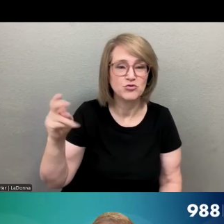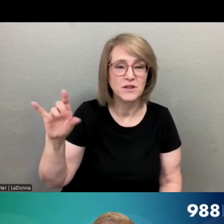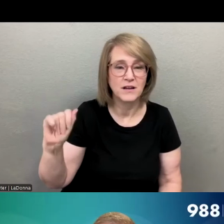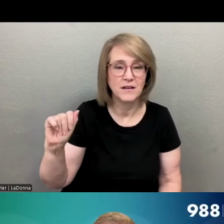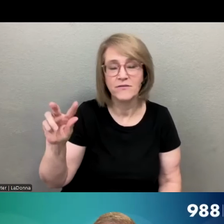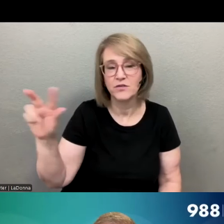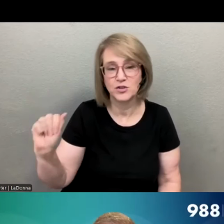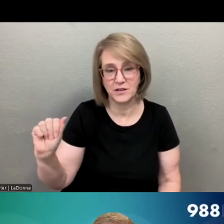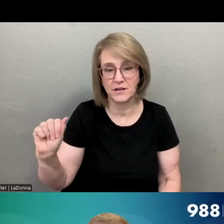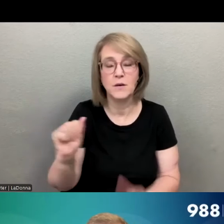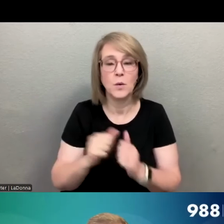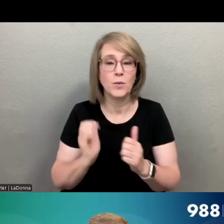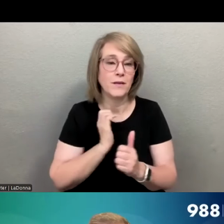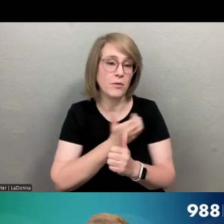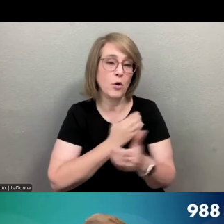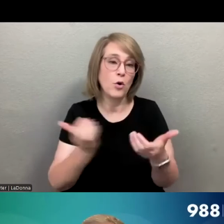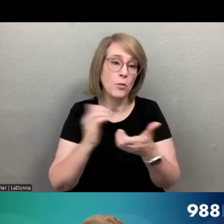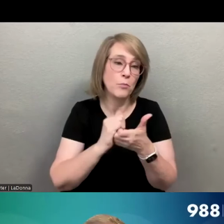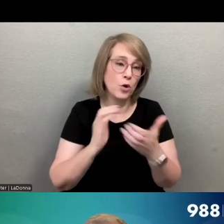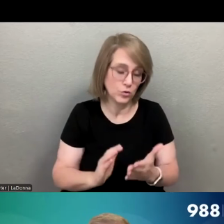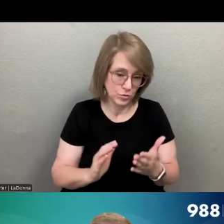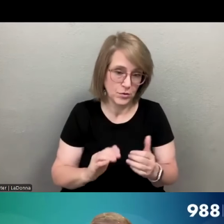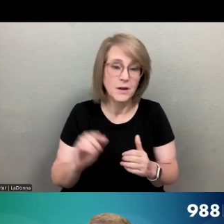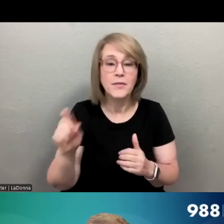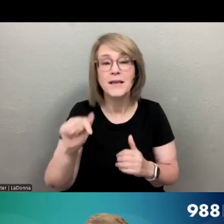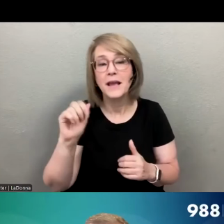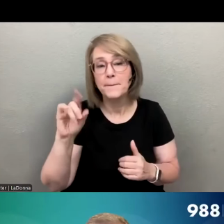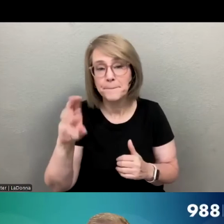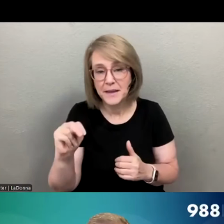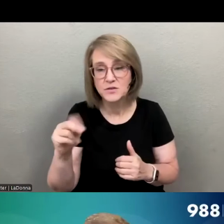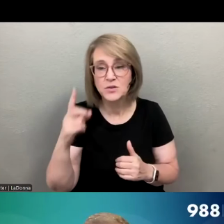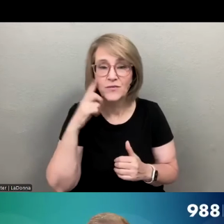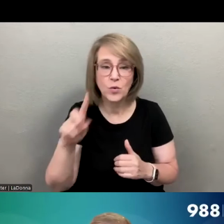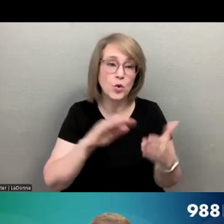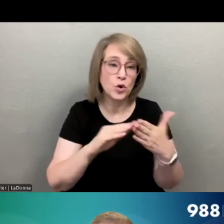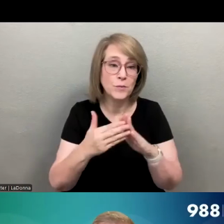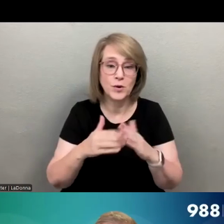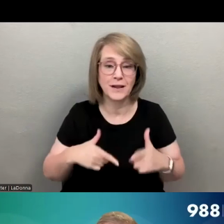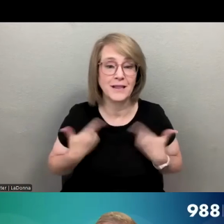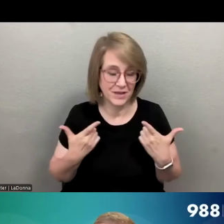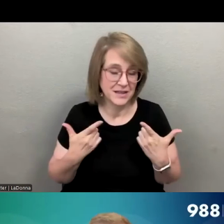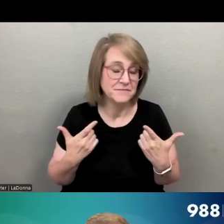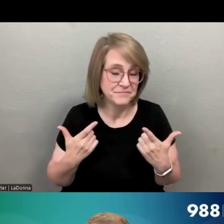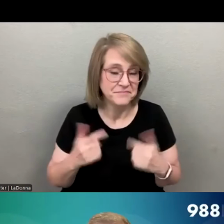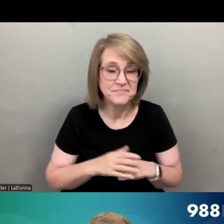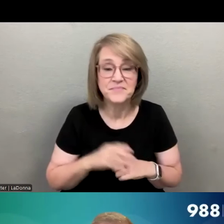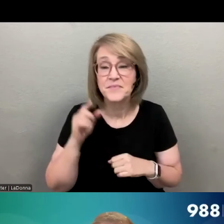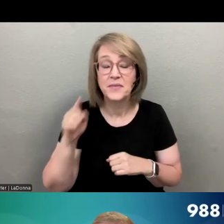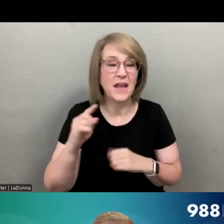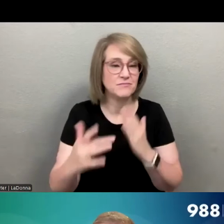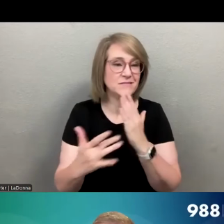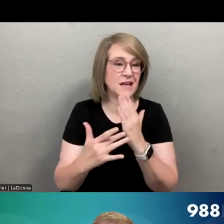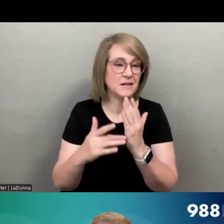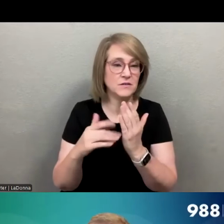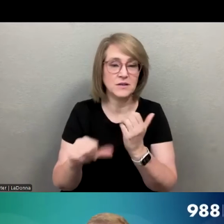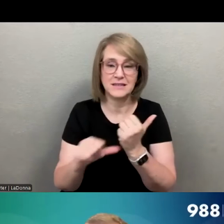partner, the Administration for Community Living through the Link Center, which is a technical assistance center